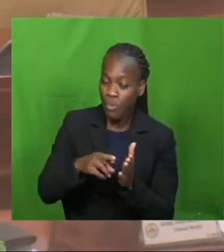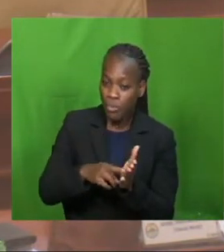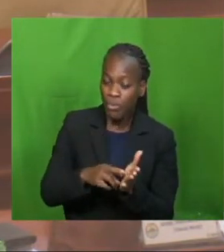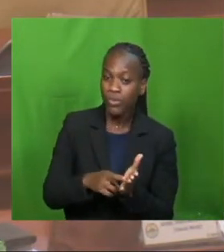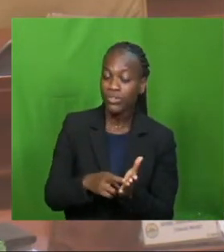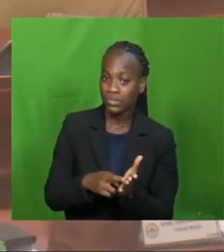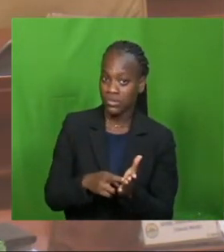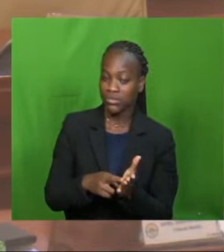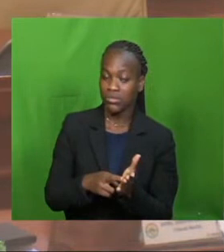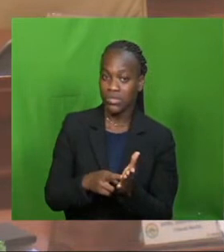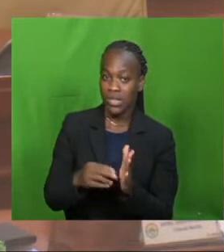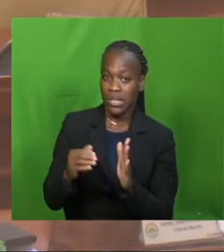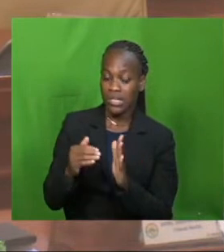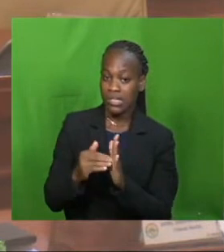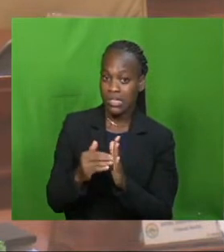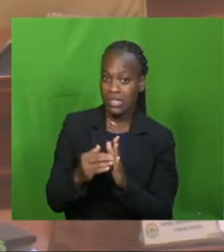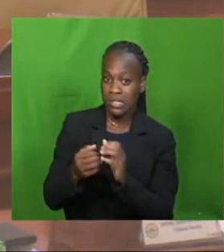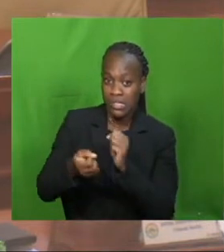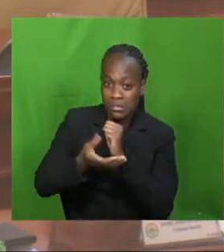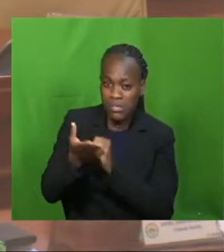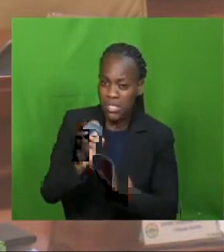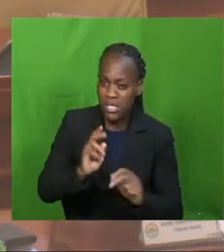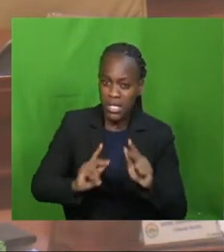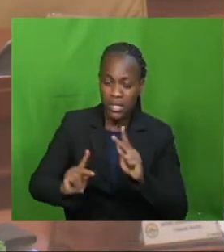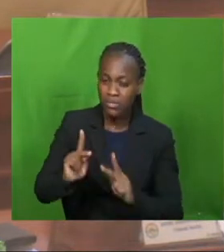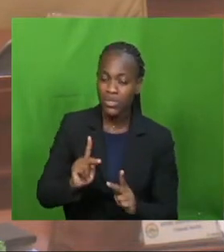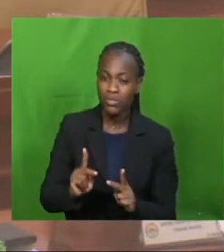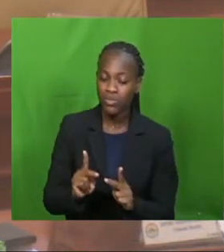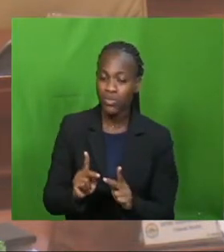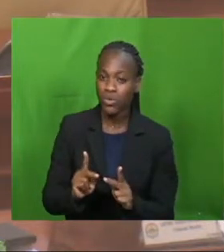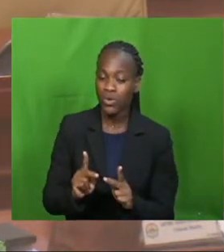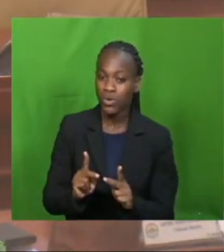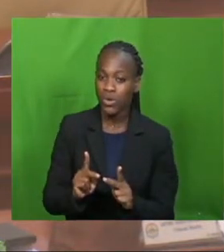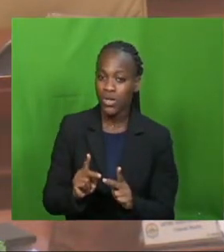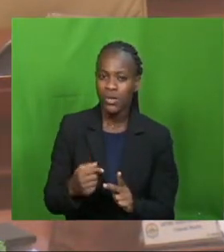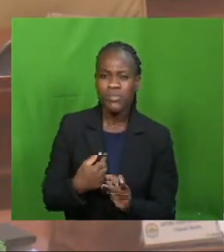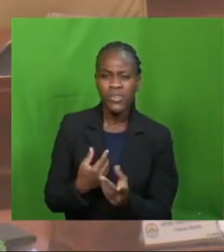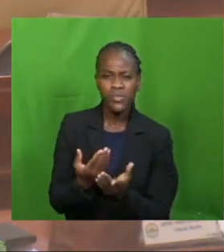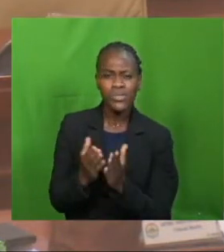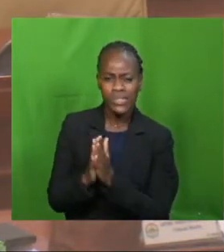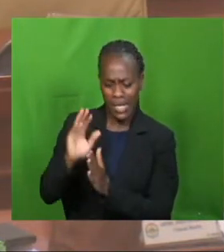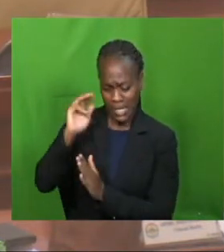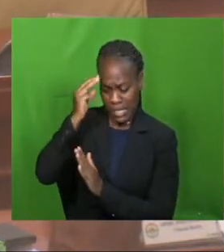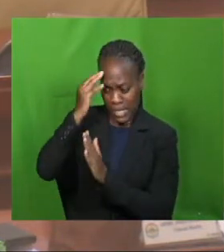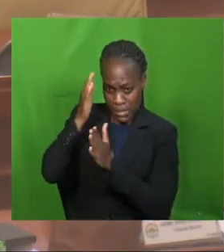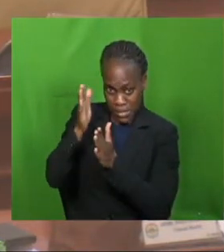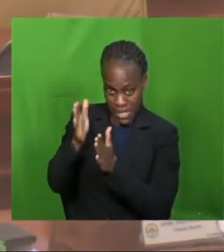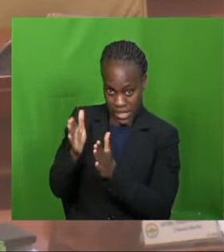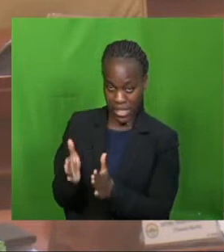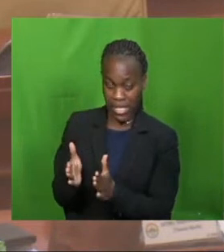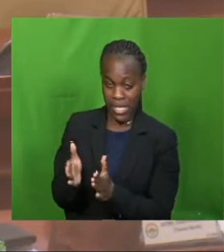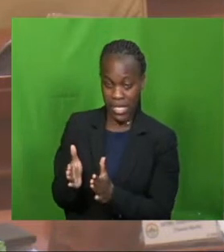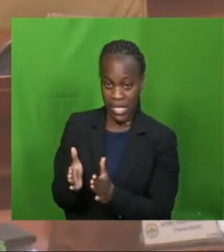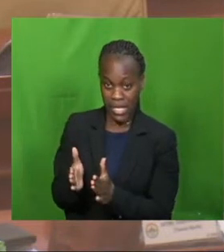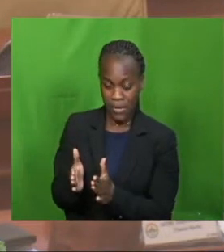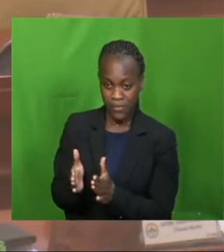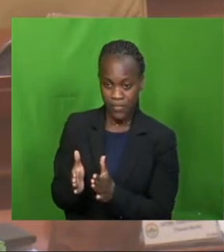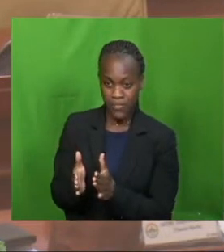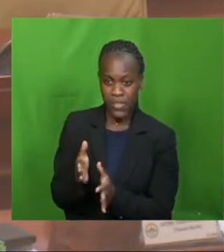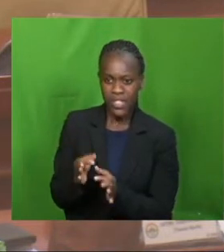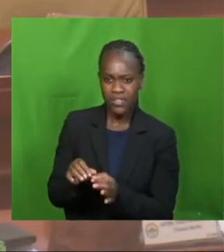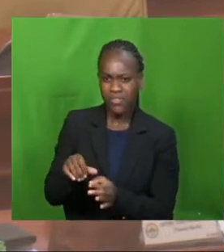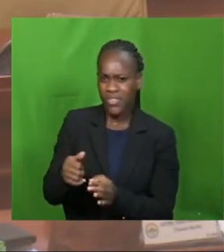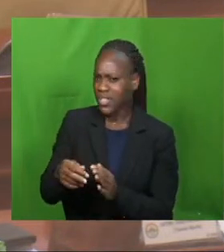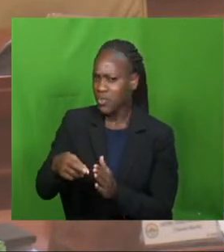on the safety of journalists. Mr. Speaker, I want to find out from the Honourable Minister whether any such